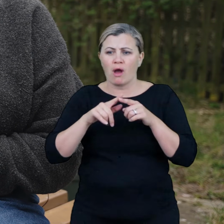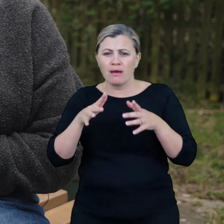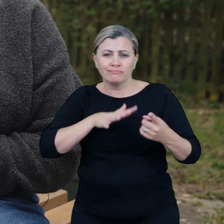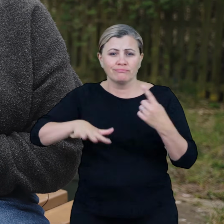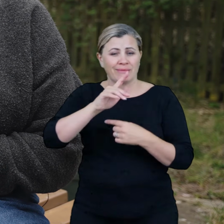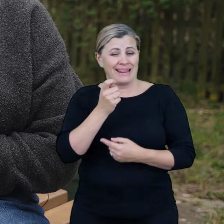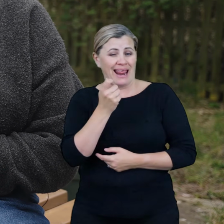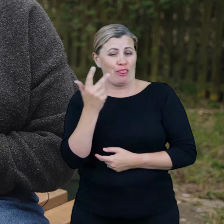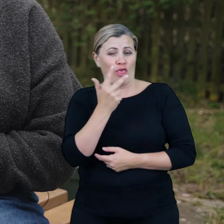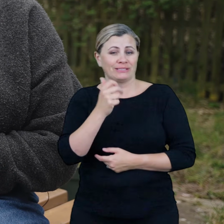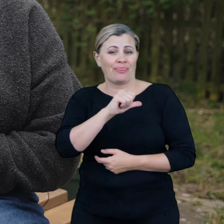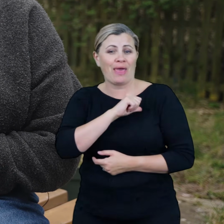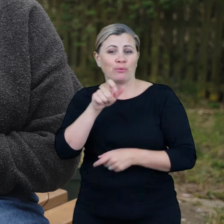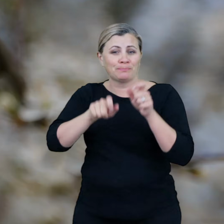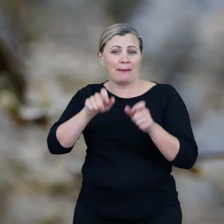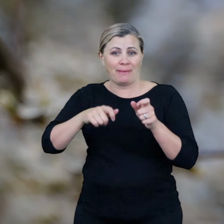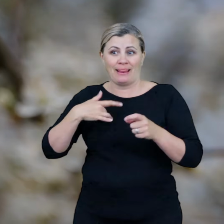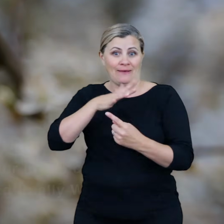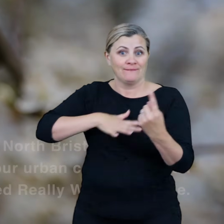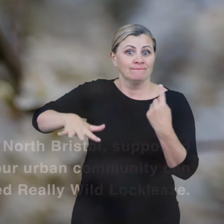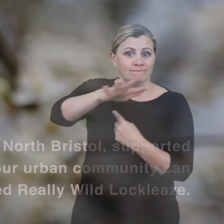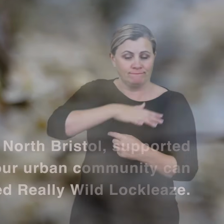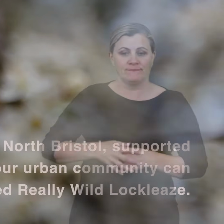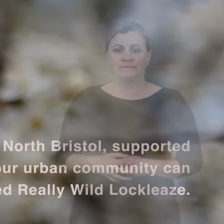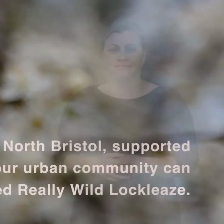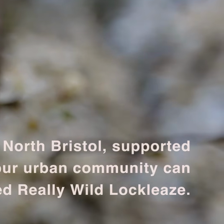a ward of nearly 13,000 people.